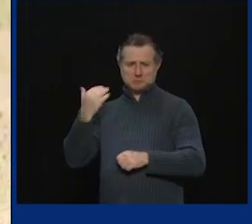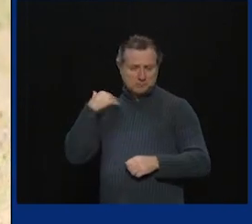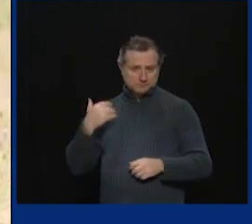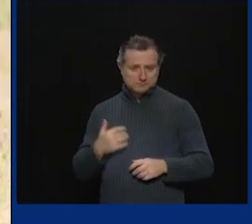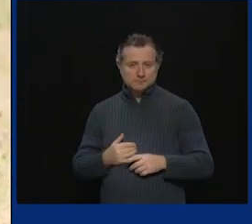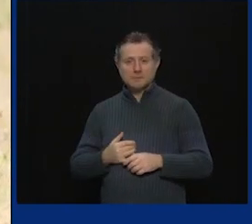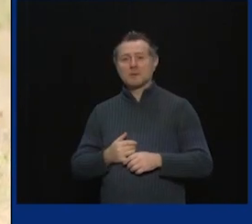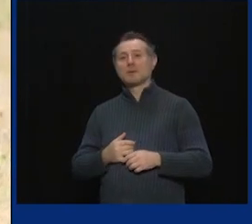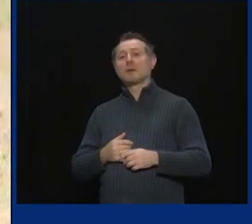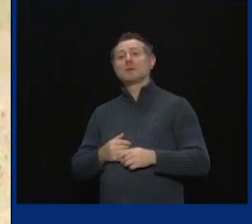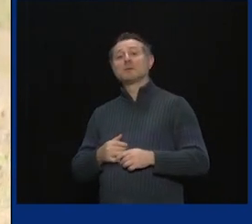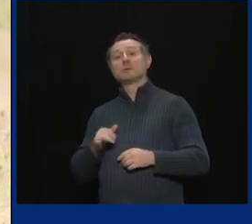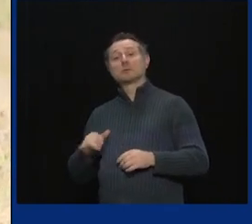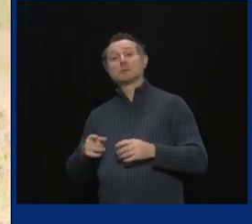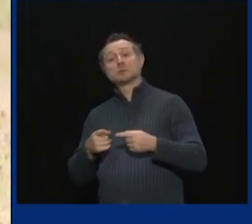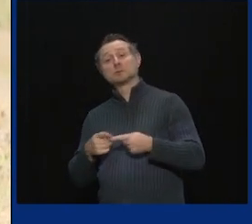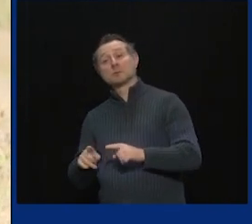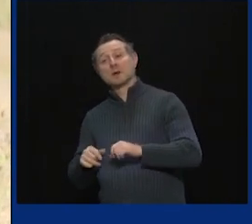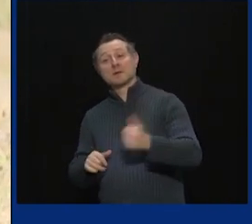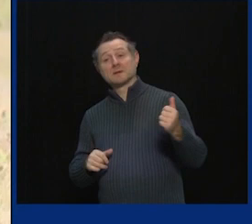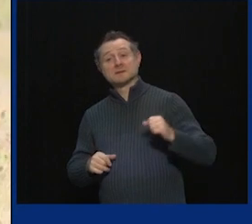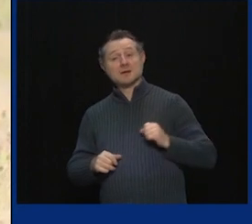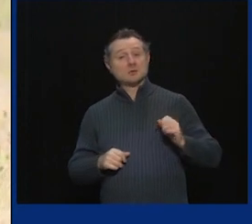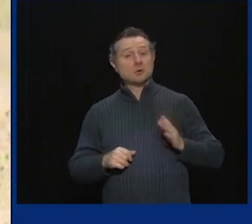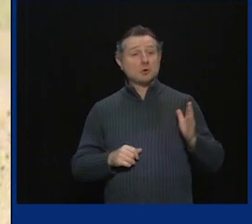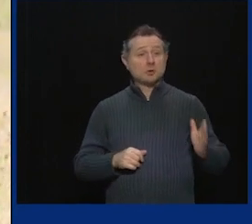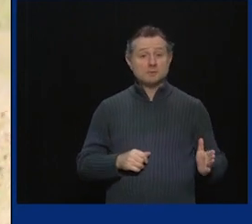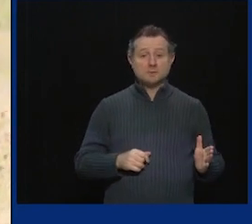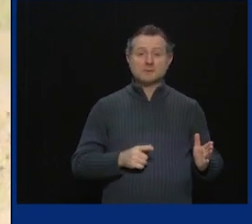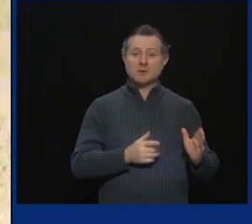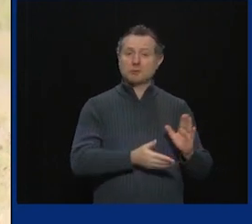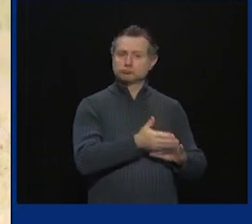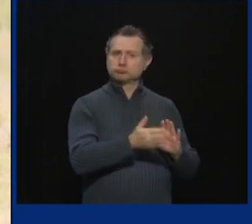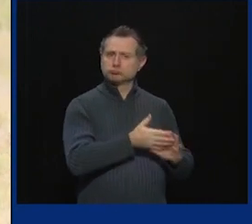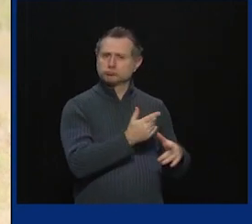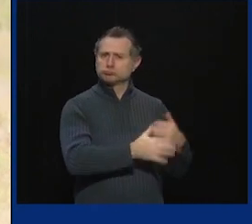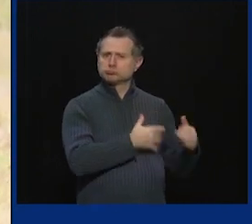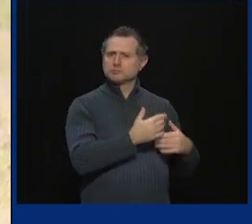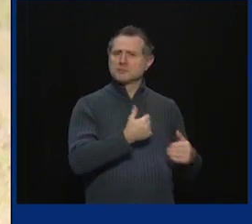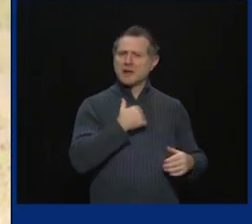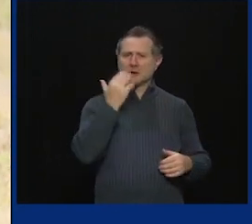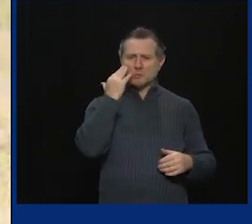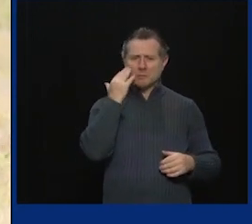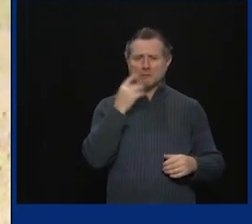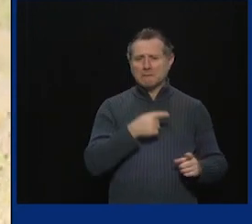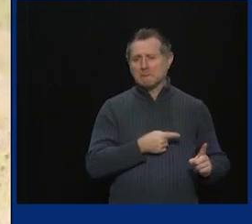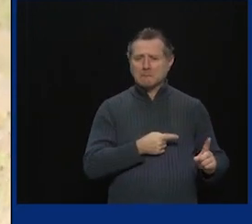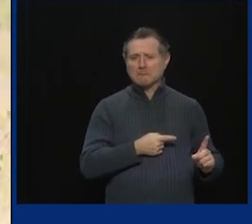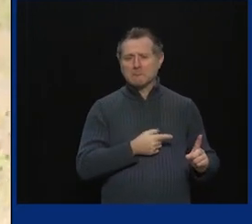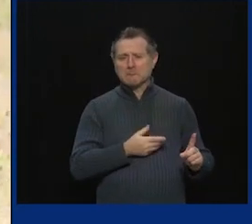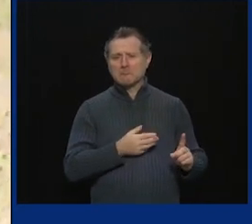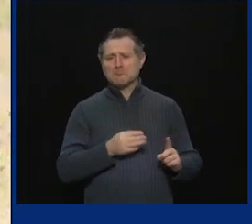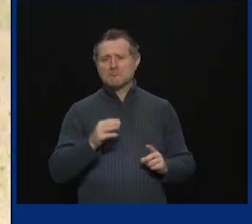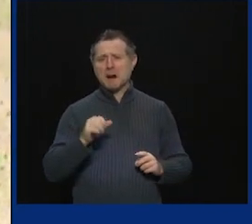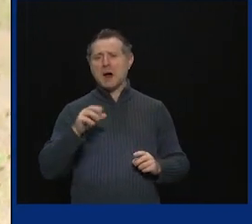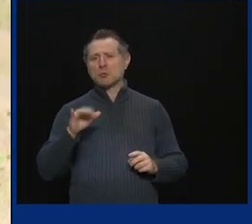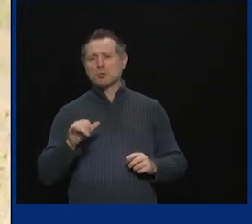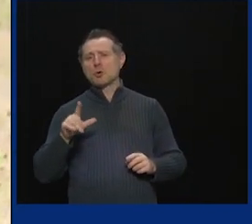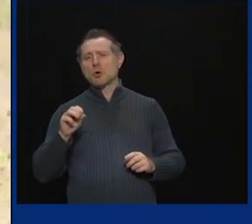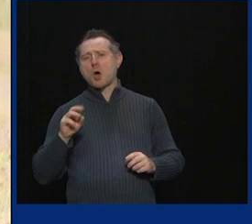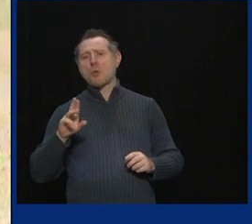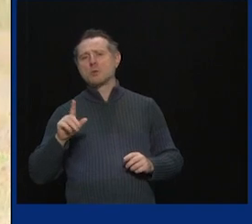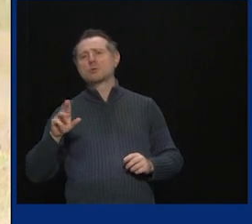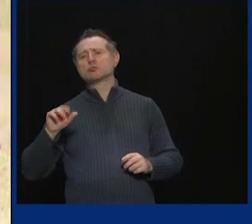I'm somewhat familiar with, Senator Mary Lou Rath. Then Senator Rath saw the potential in STAMP and was one of the site's